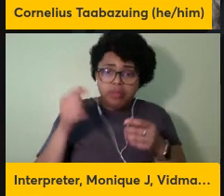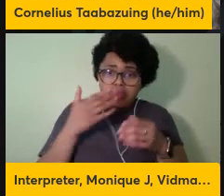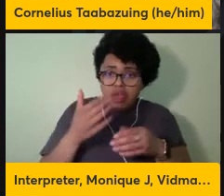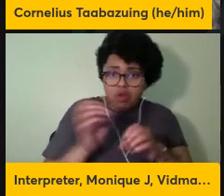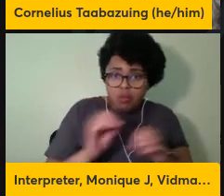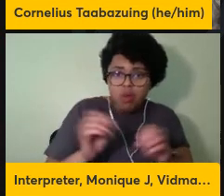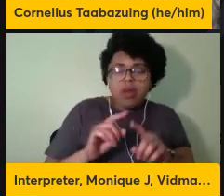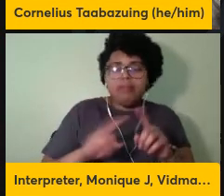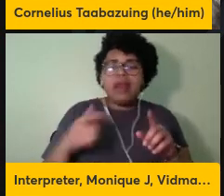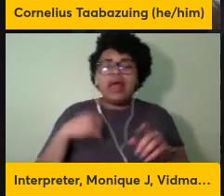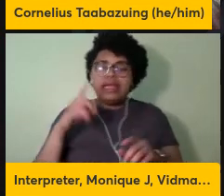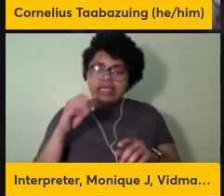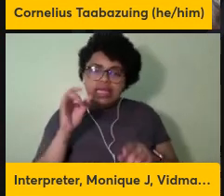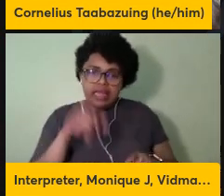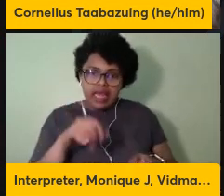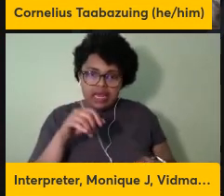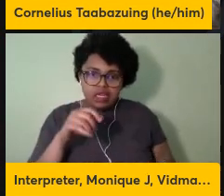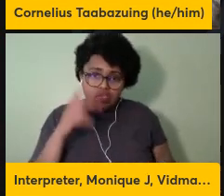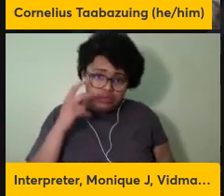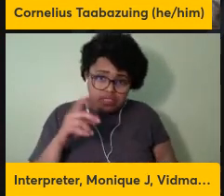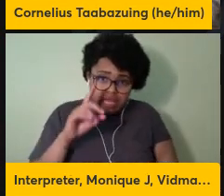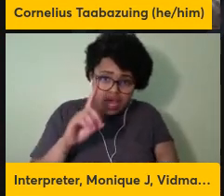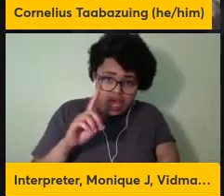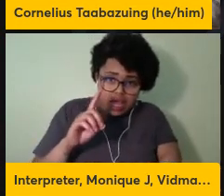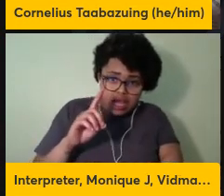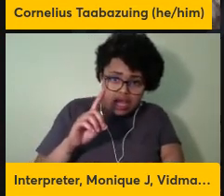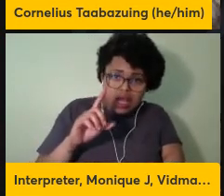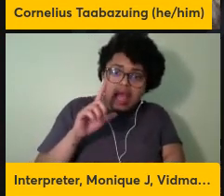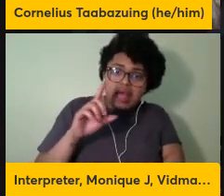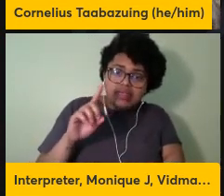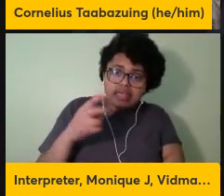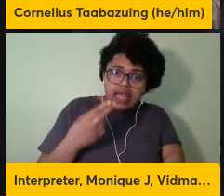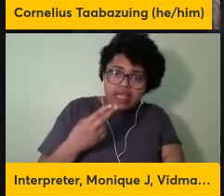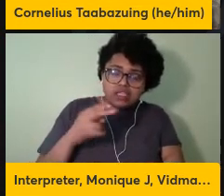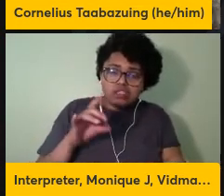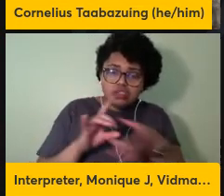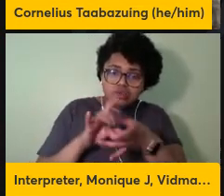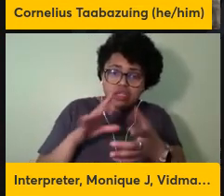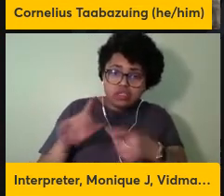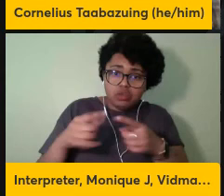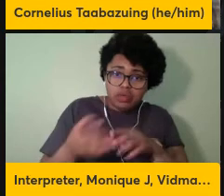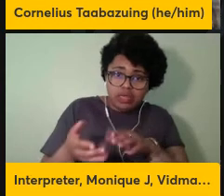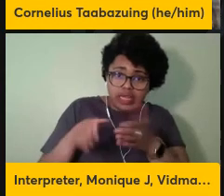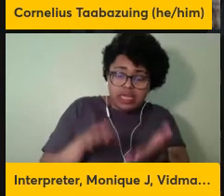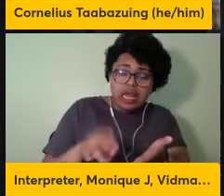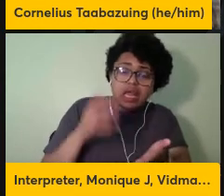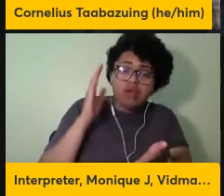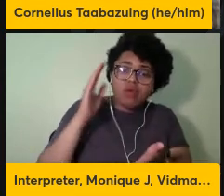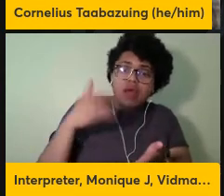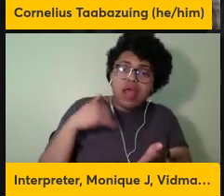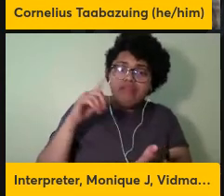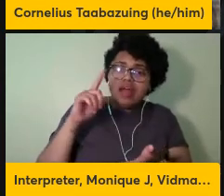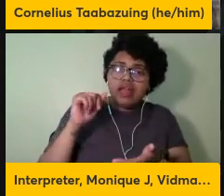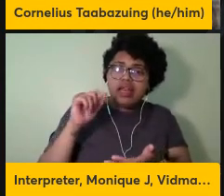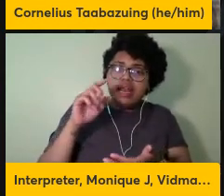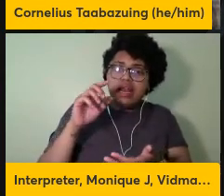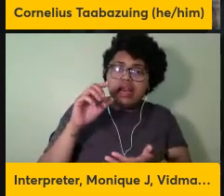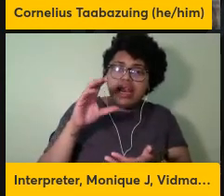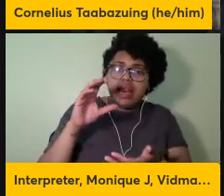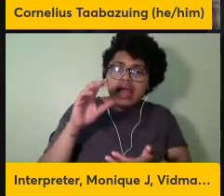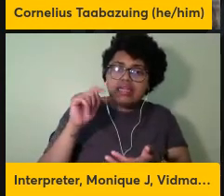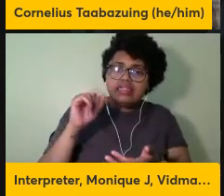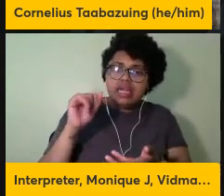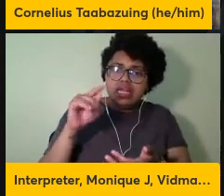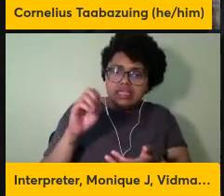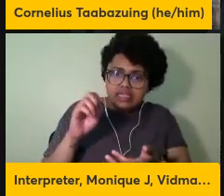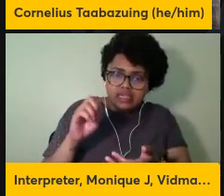at LDH release. So when cells die, they release lactate dehydrogenase. And what you see is that in the control cells, they're